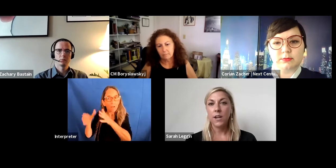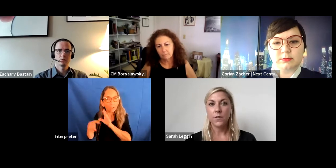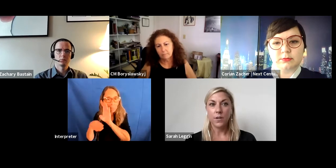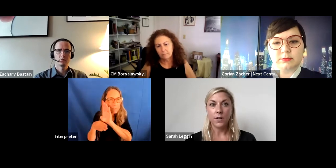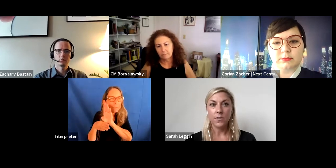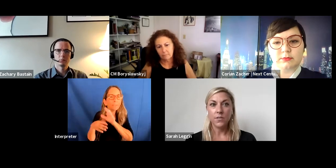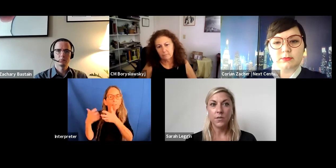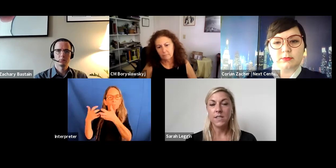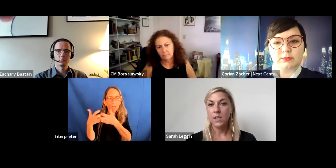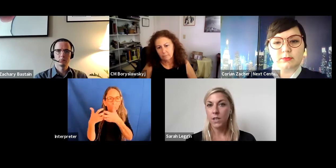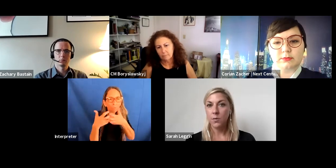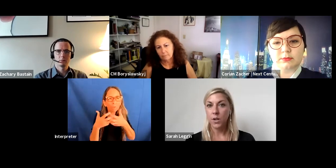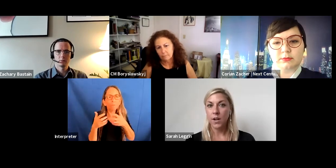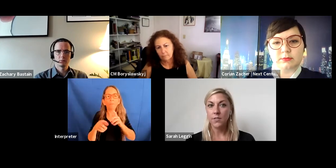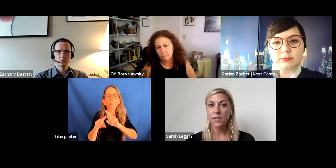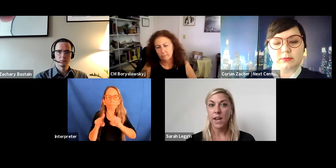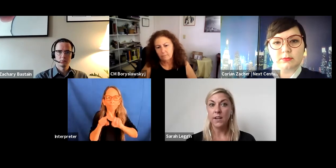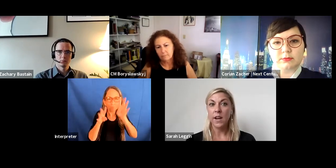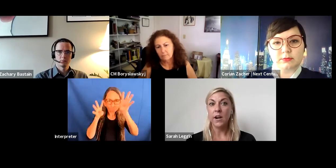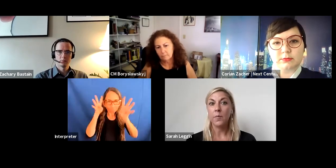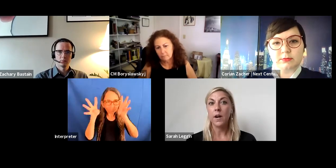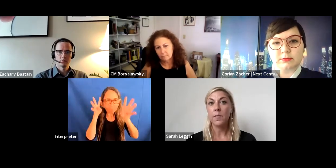really grateful to continually work